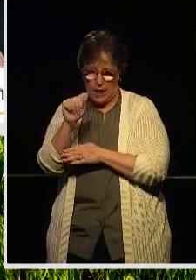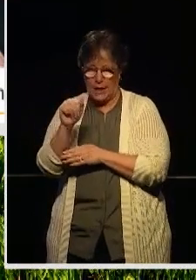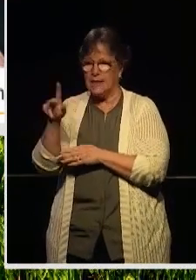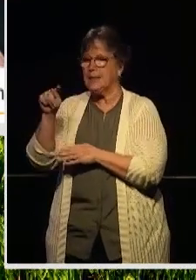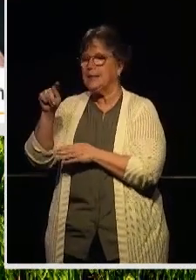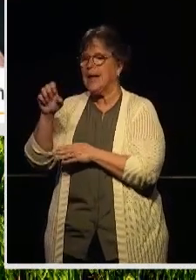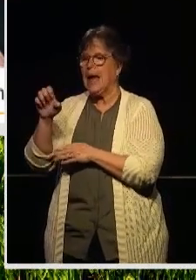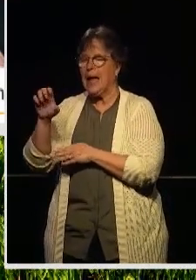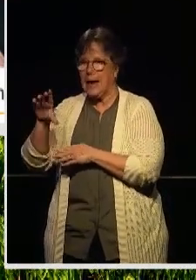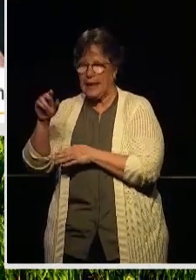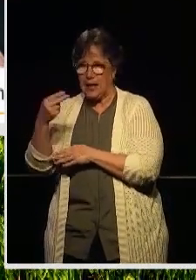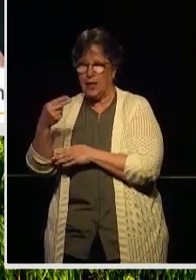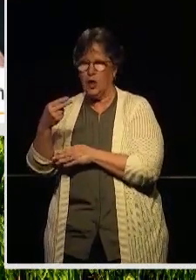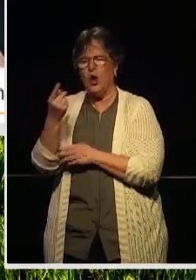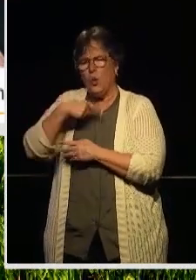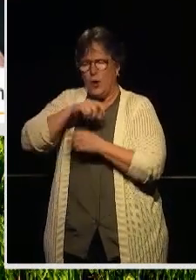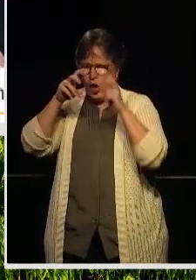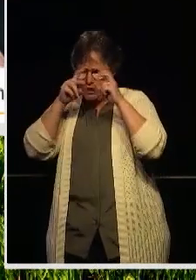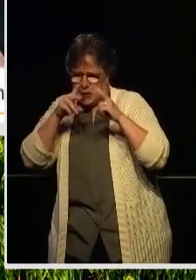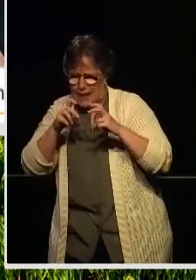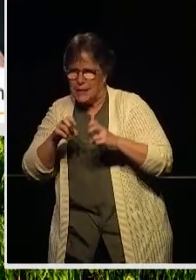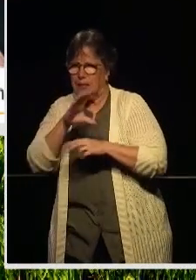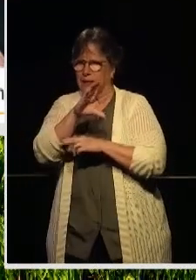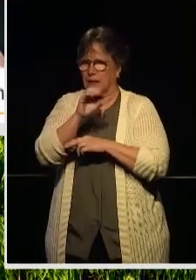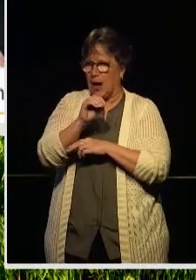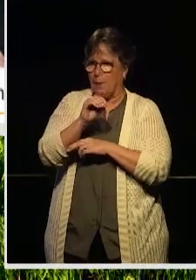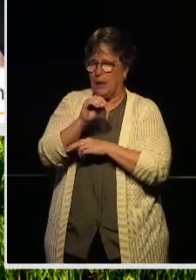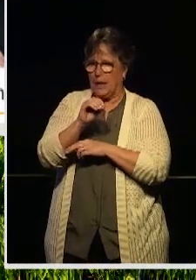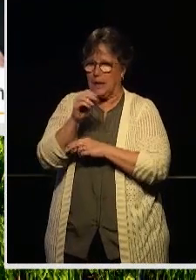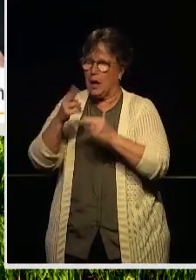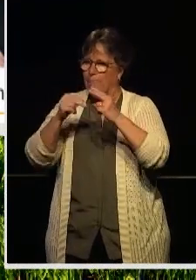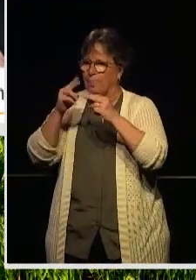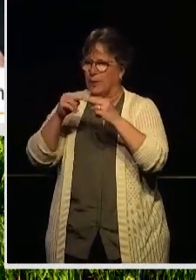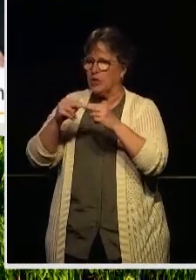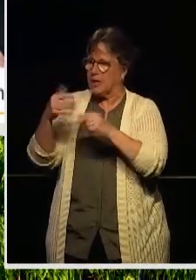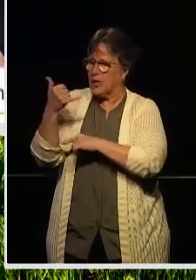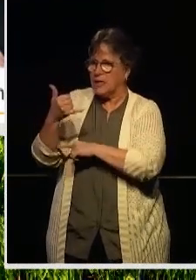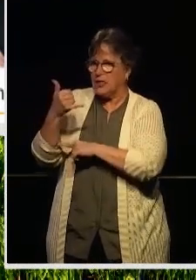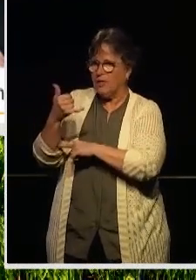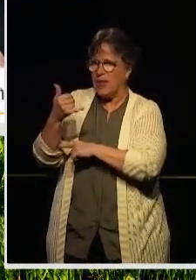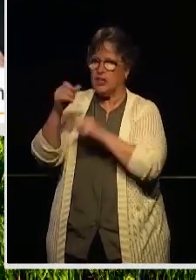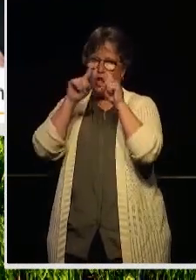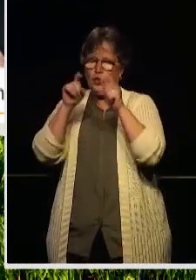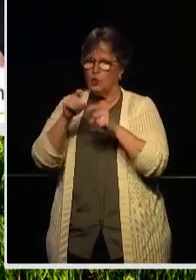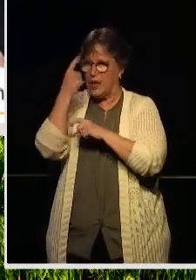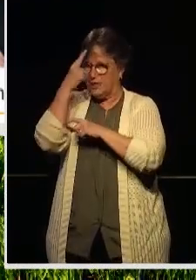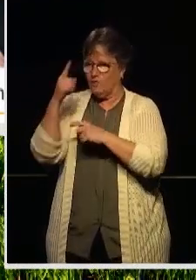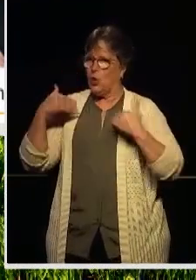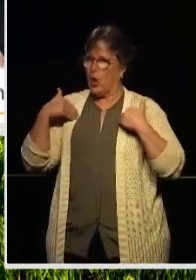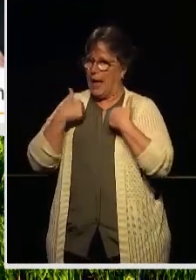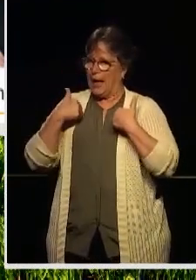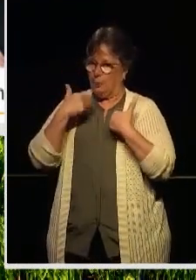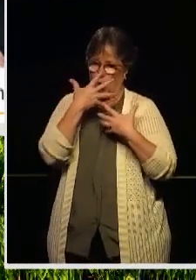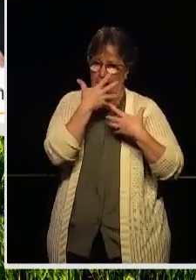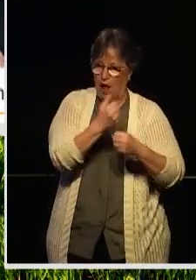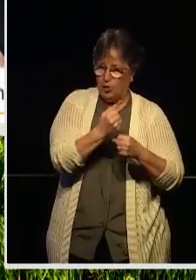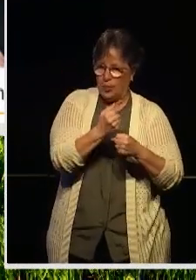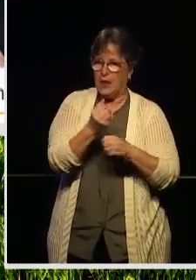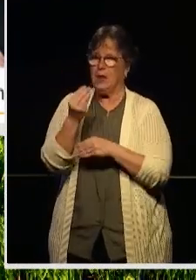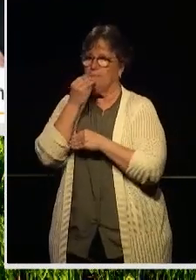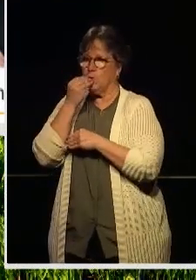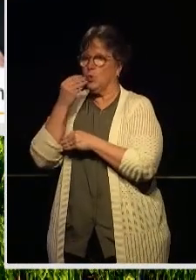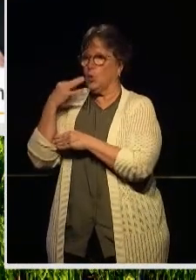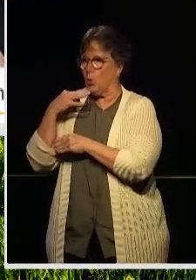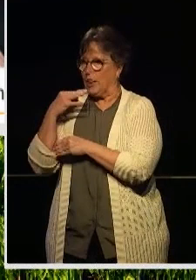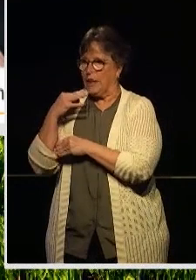and agri-diagnostics company building a portable device to test for animal health and test for food quality